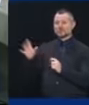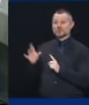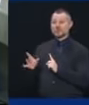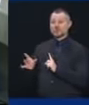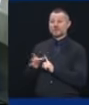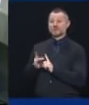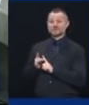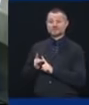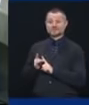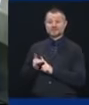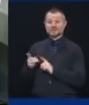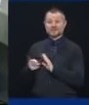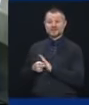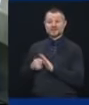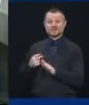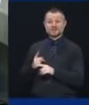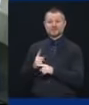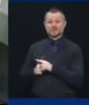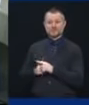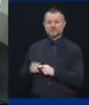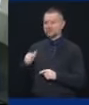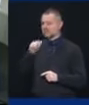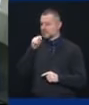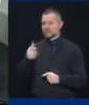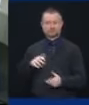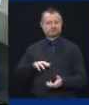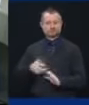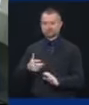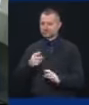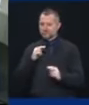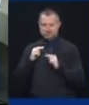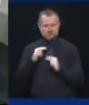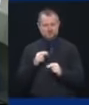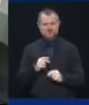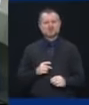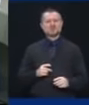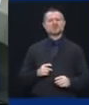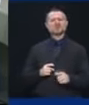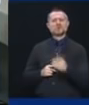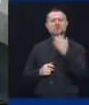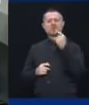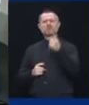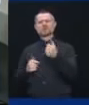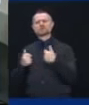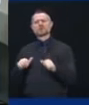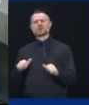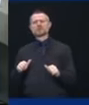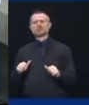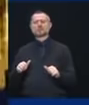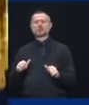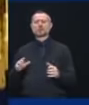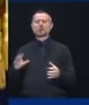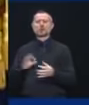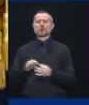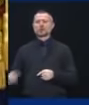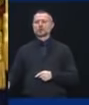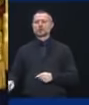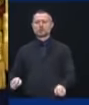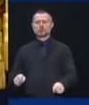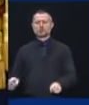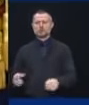budget negotiations. So I just wanted to ask why you tried to connect the two. Oh, I'm sure